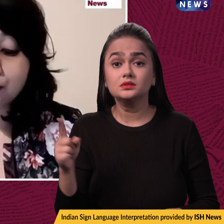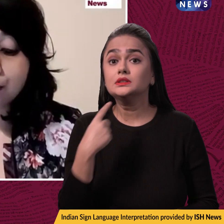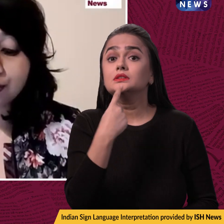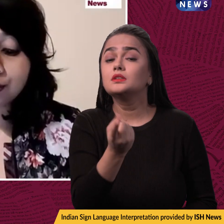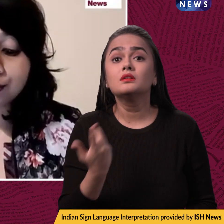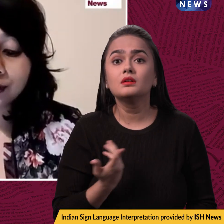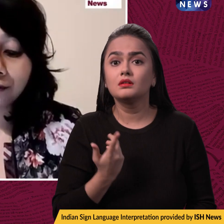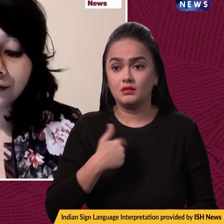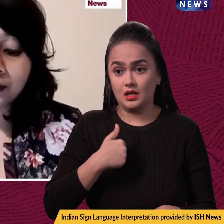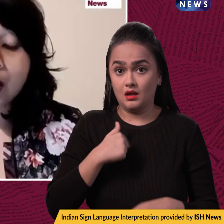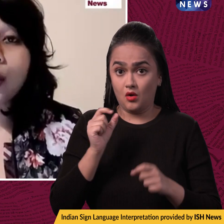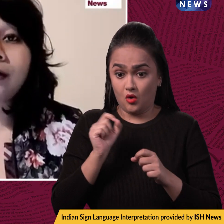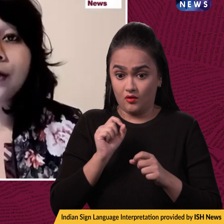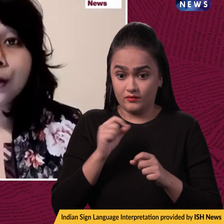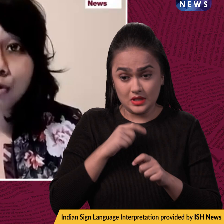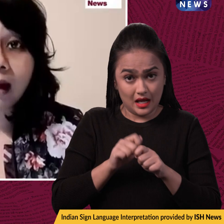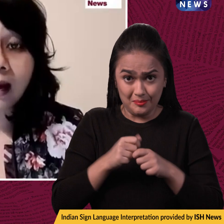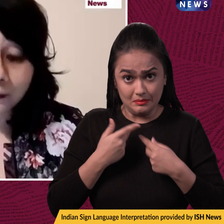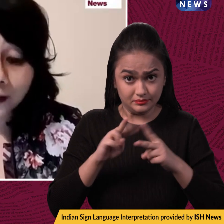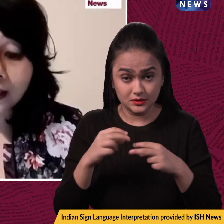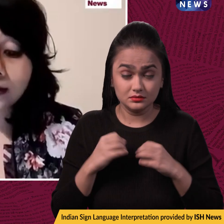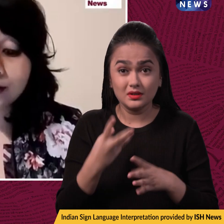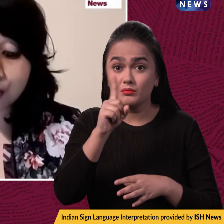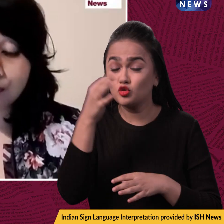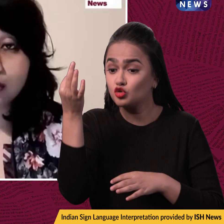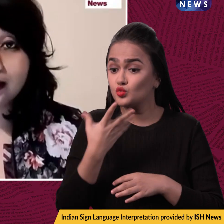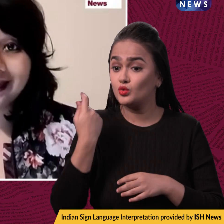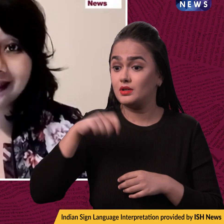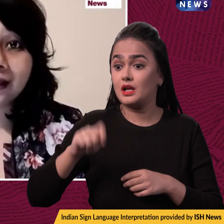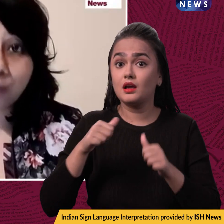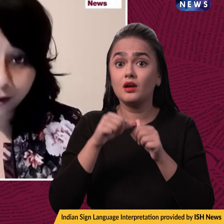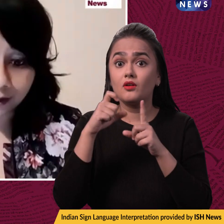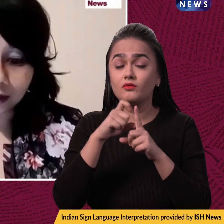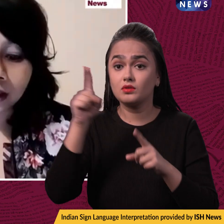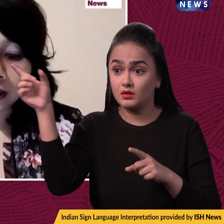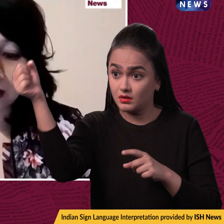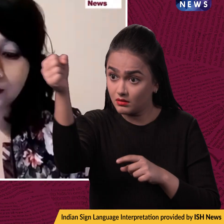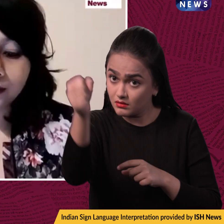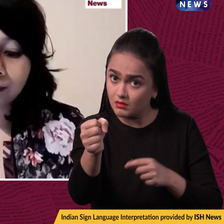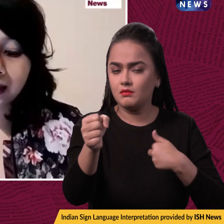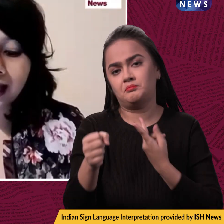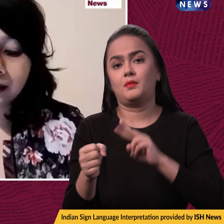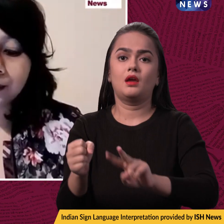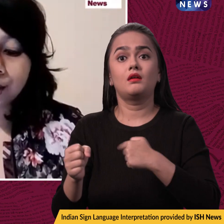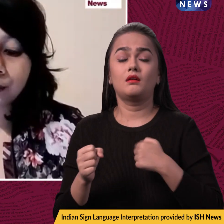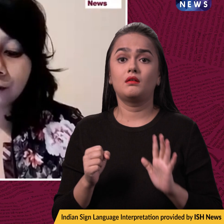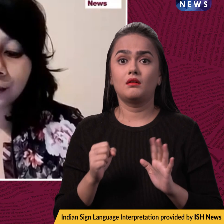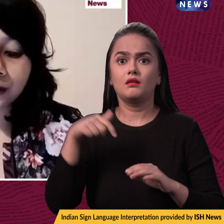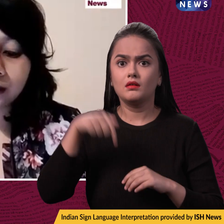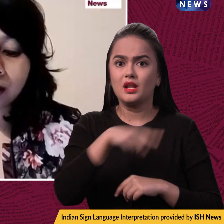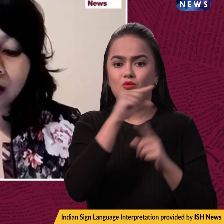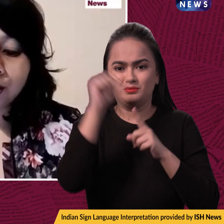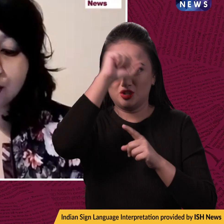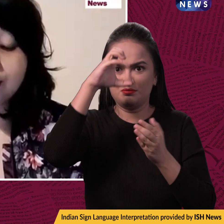said that he will return to his office when a new Advocate General is appointed. Now, this comes as the Punjab